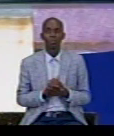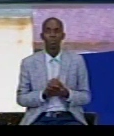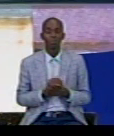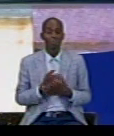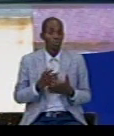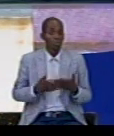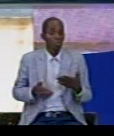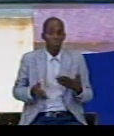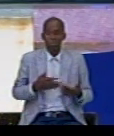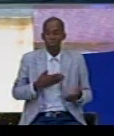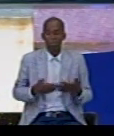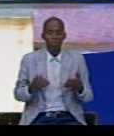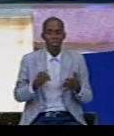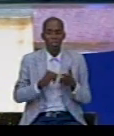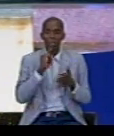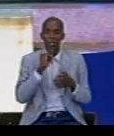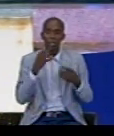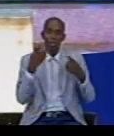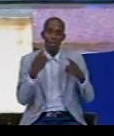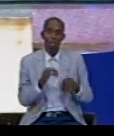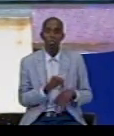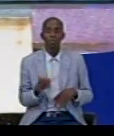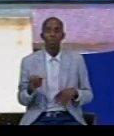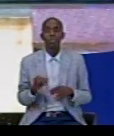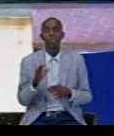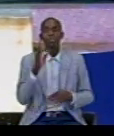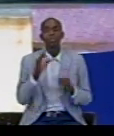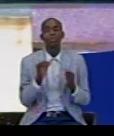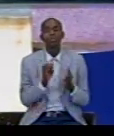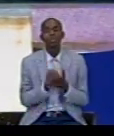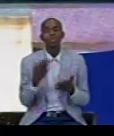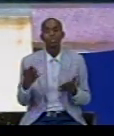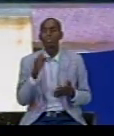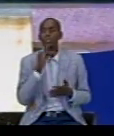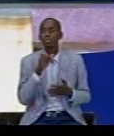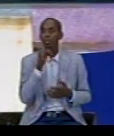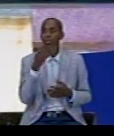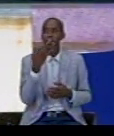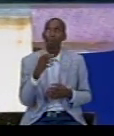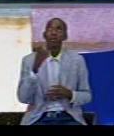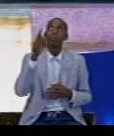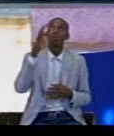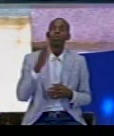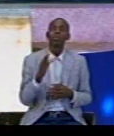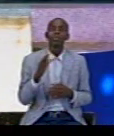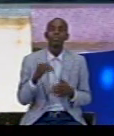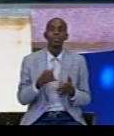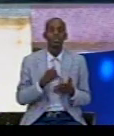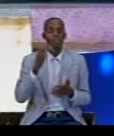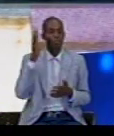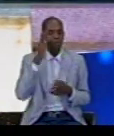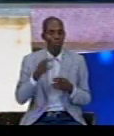Whatever is happening, if that thing is not of God, it will soon